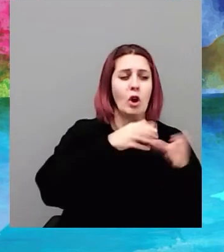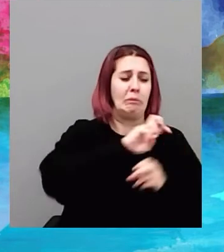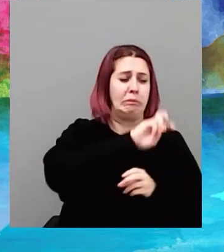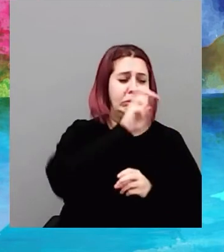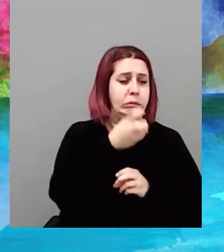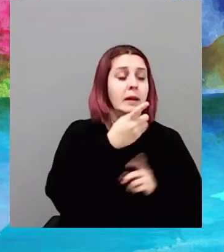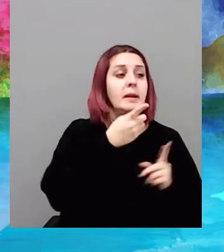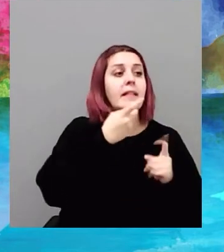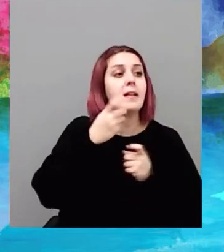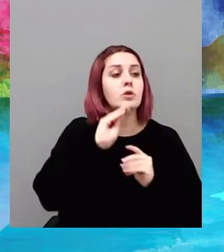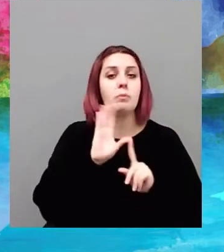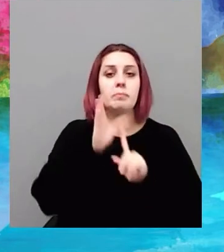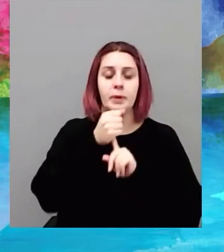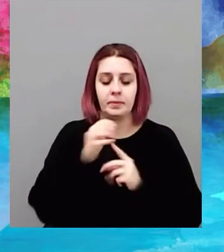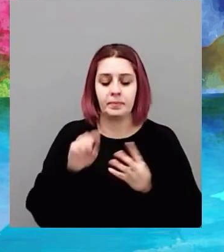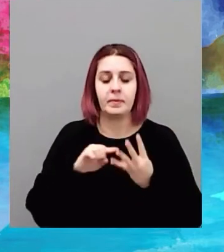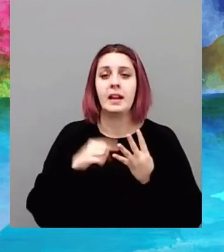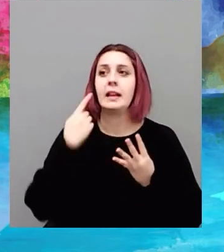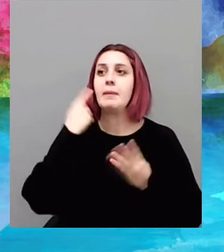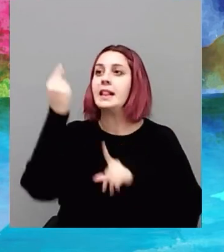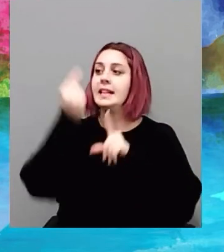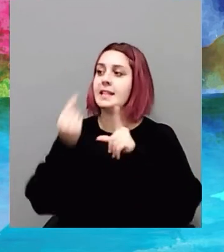for very different groups of users.